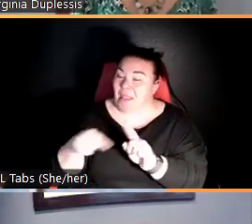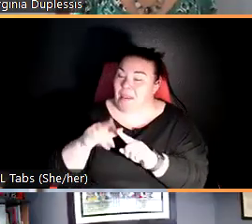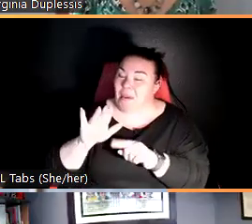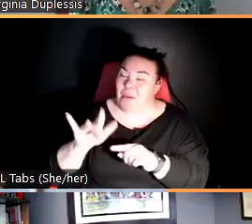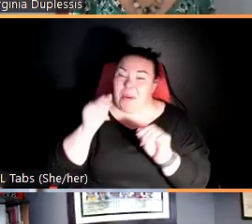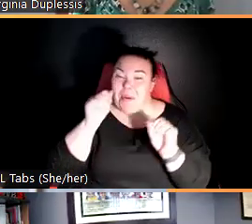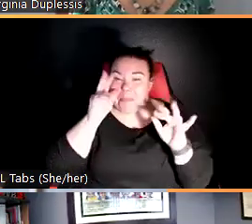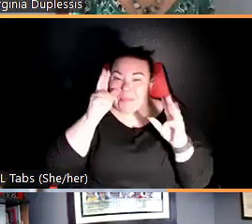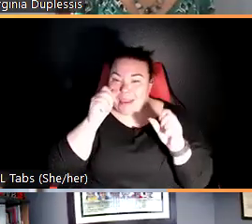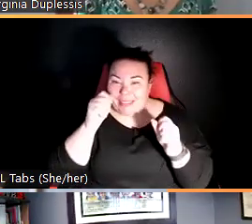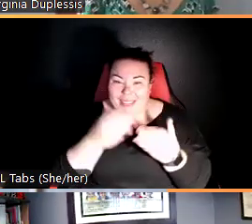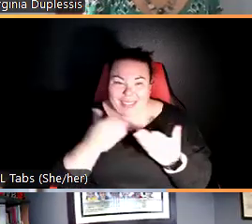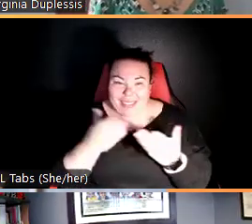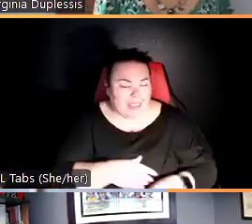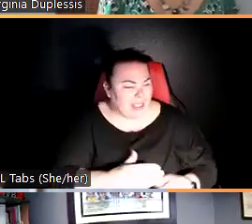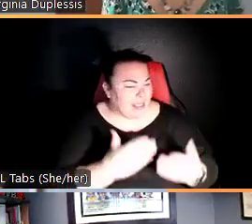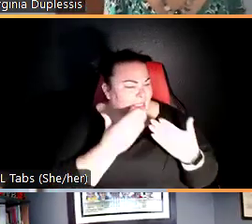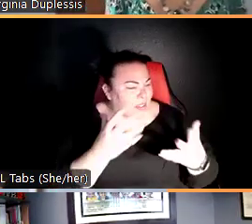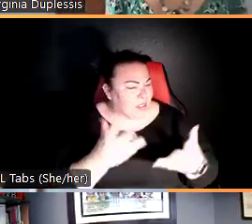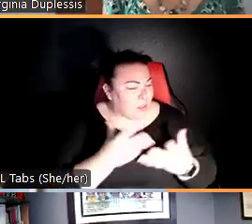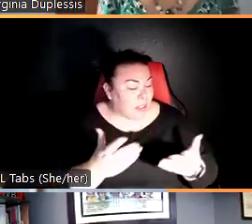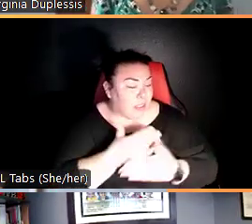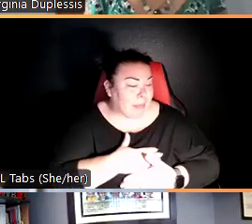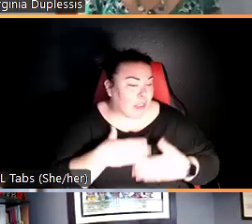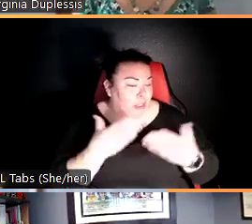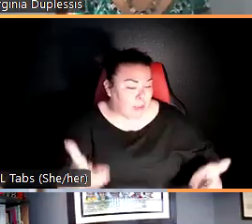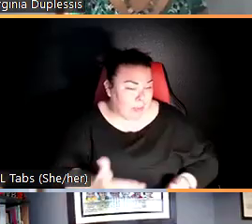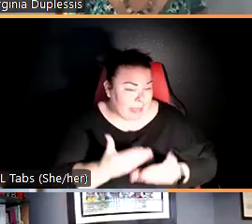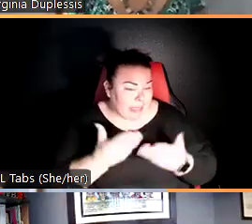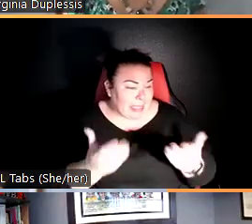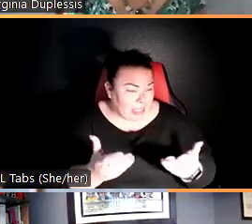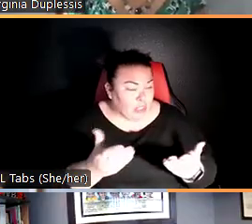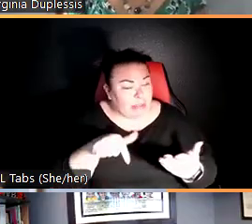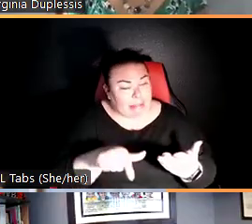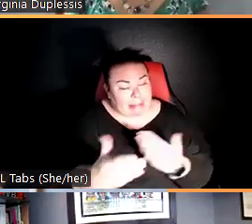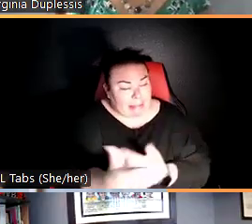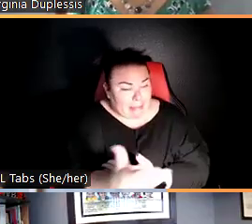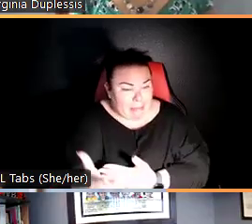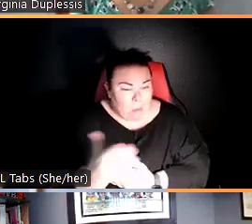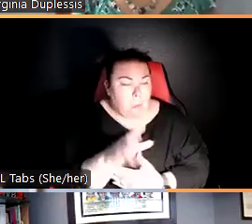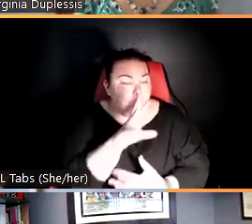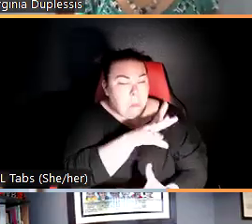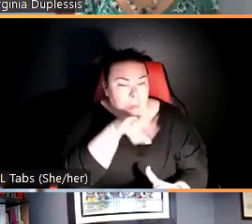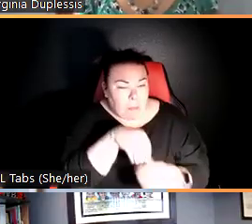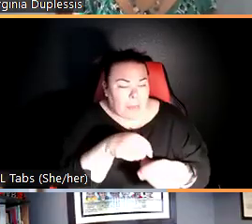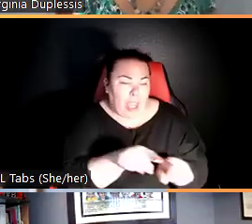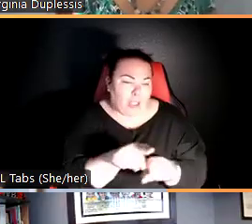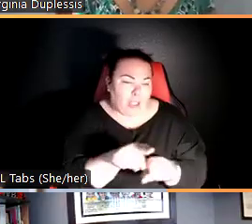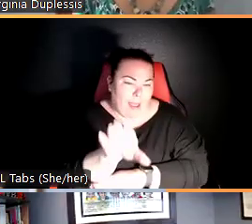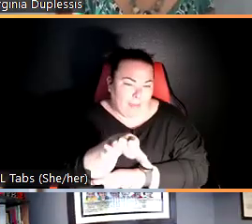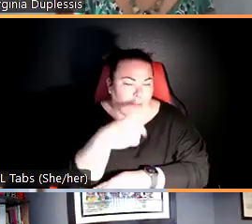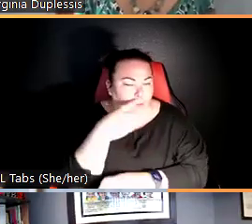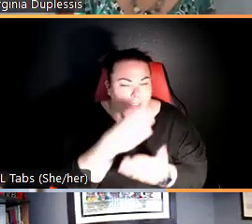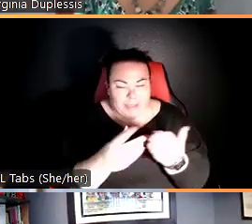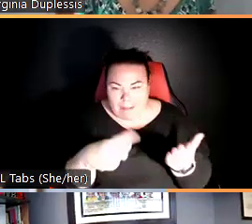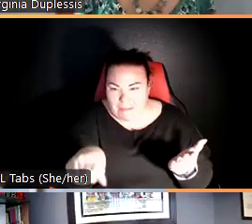great. Thank you so very much. It's a pleasure to be with you all this morning and afternoon.